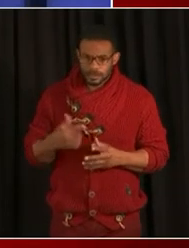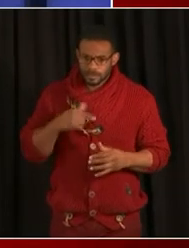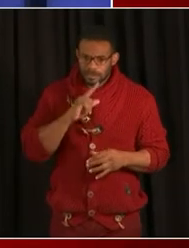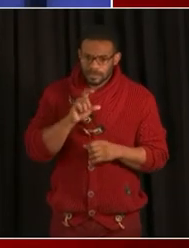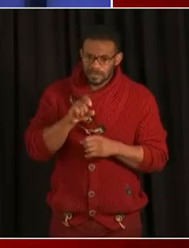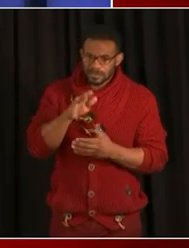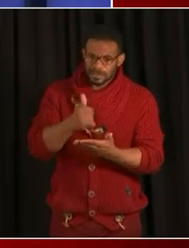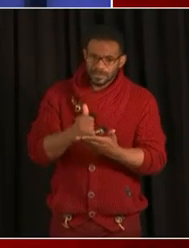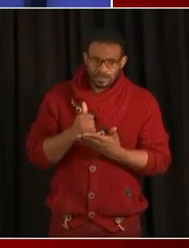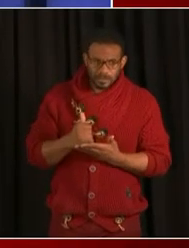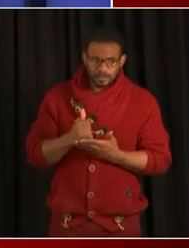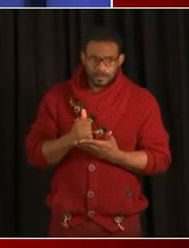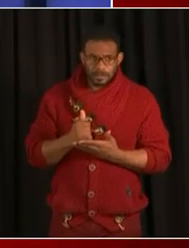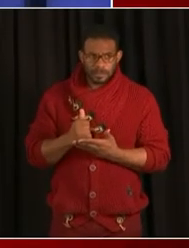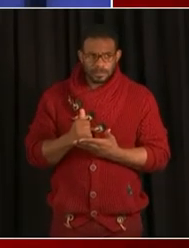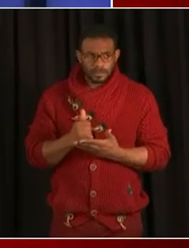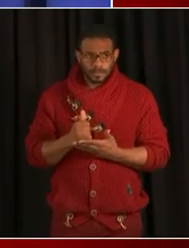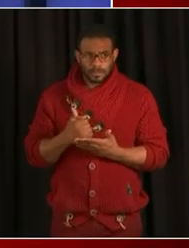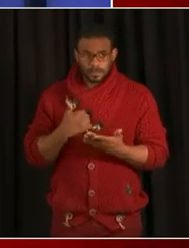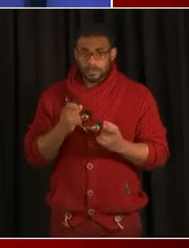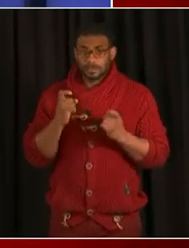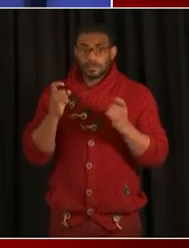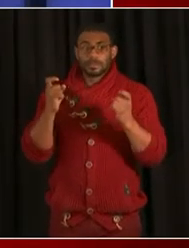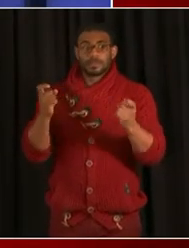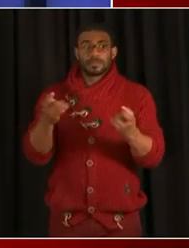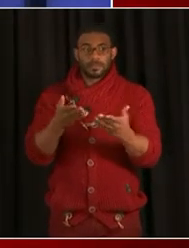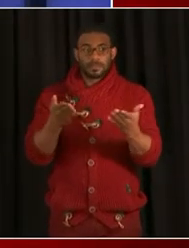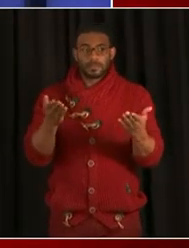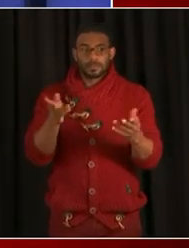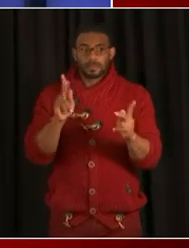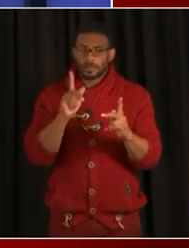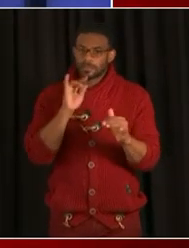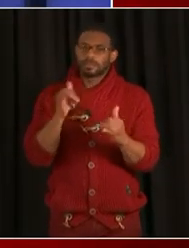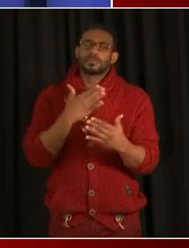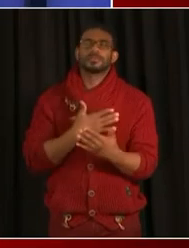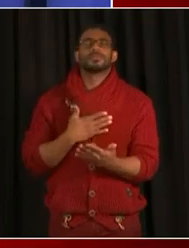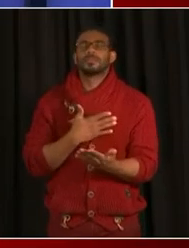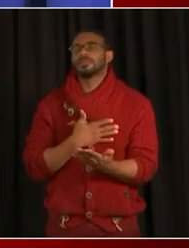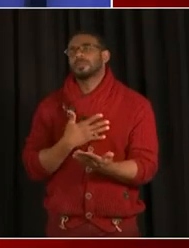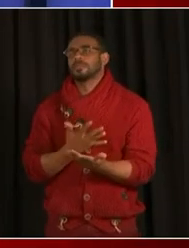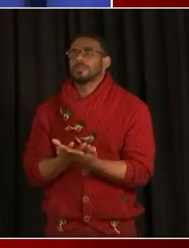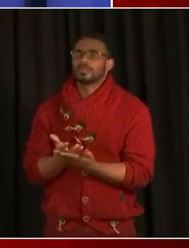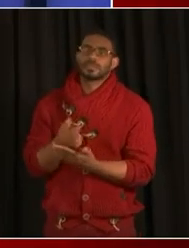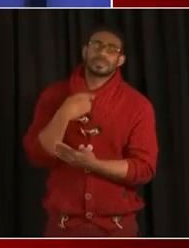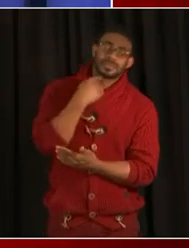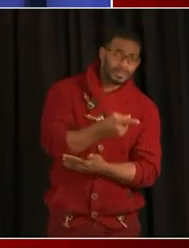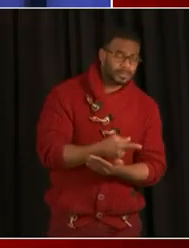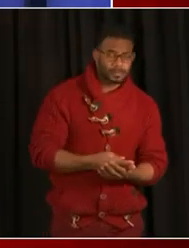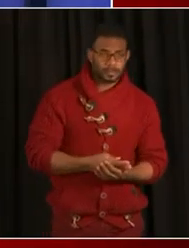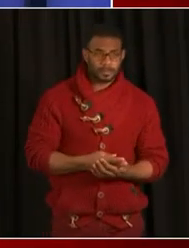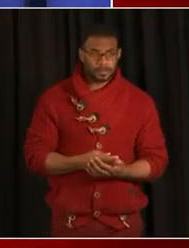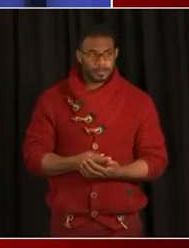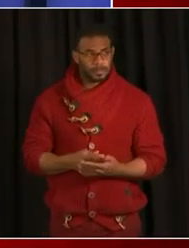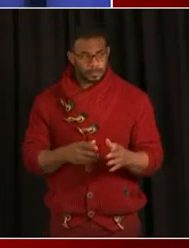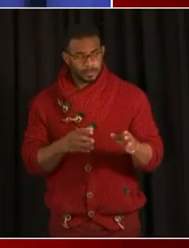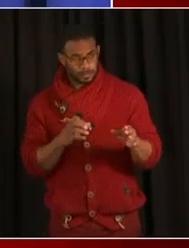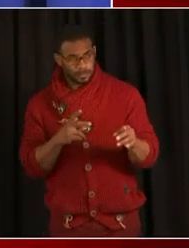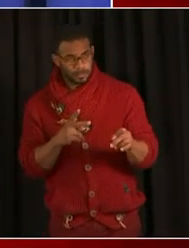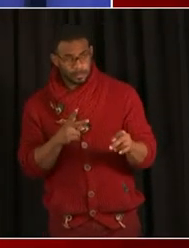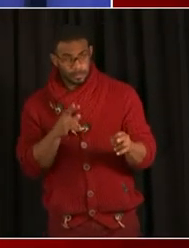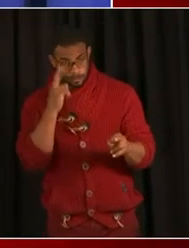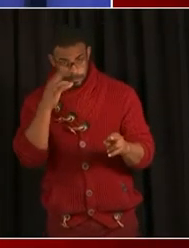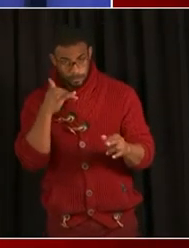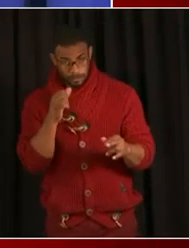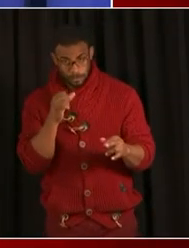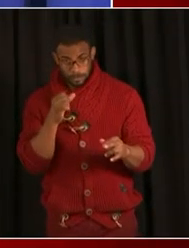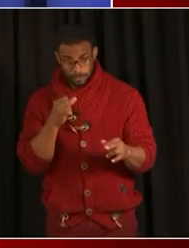We really need your help. Yeah. And I'm getting this. People are like, please, please, please tell them. Yeah. Well, and